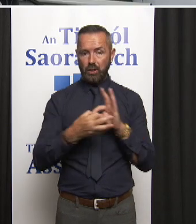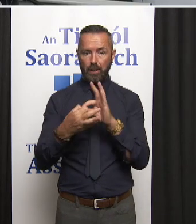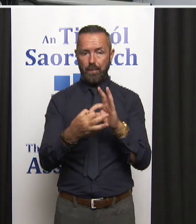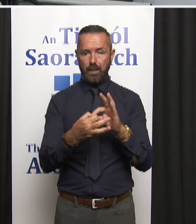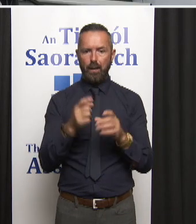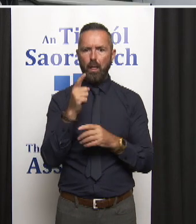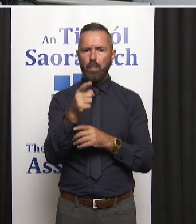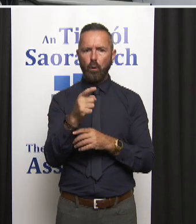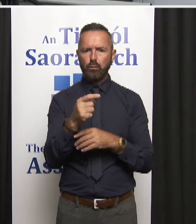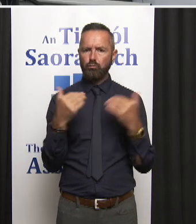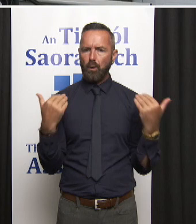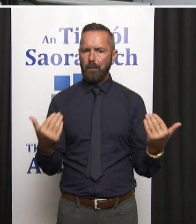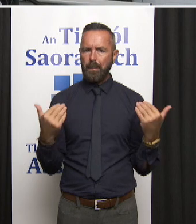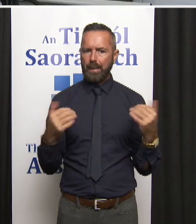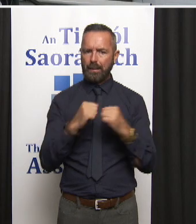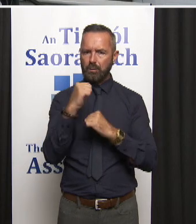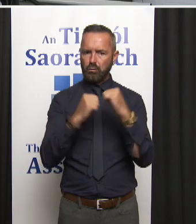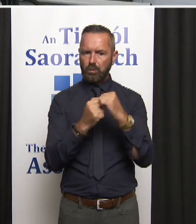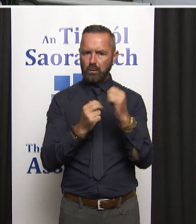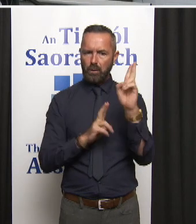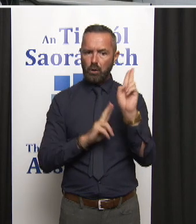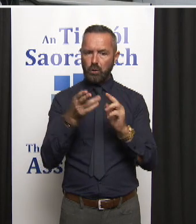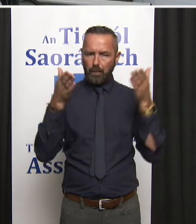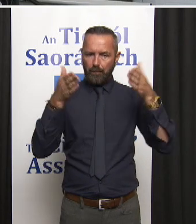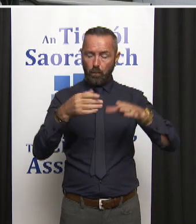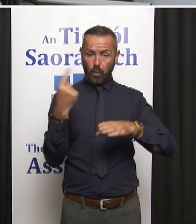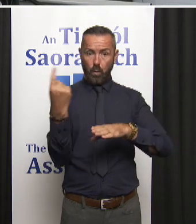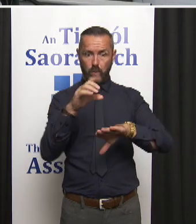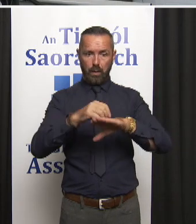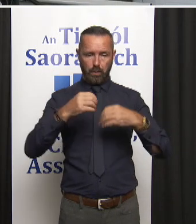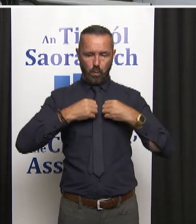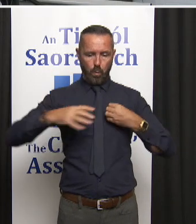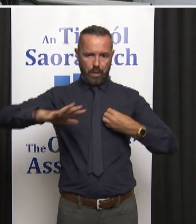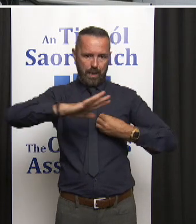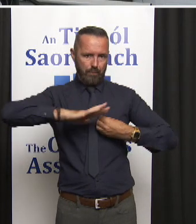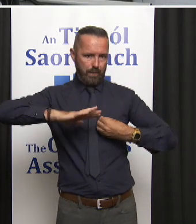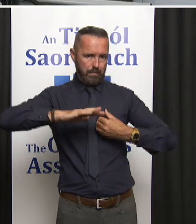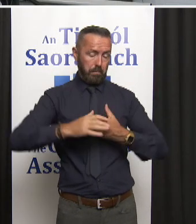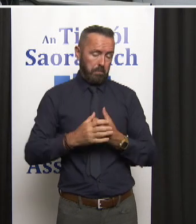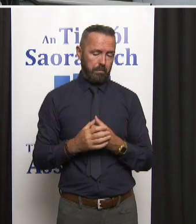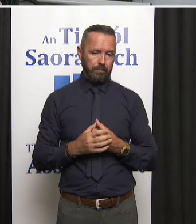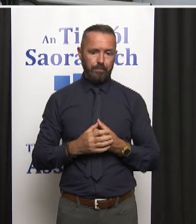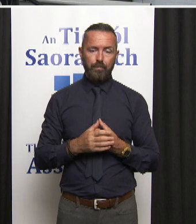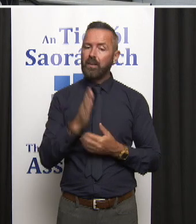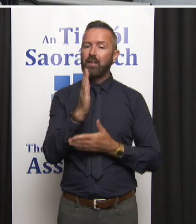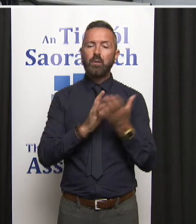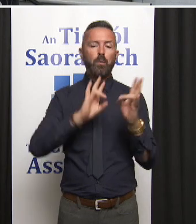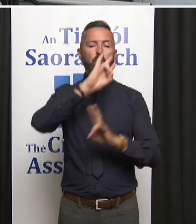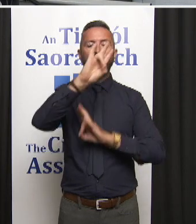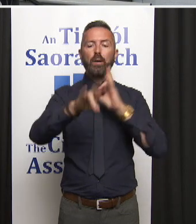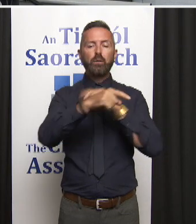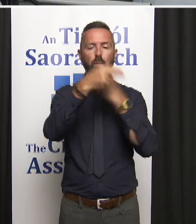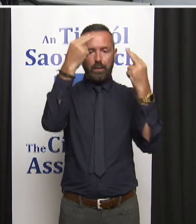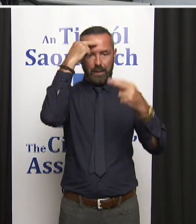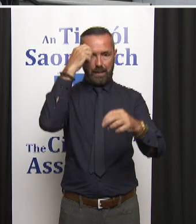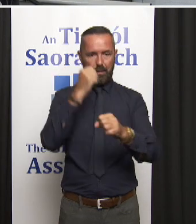remaining local authority structures, would they focus solely on their local remit? These are just some of the questions you'll have to